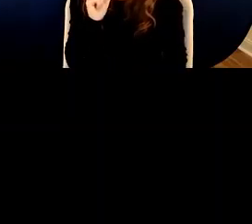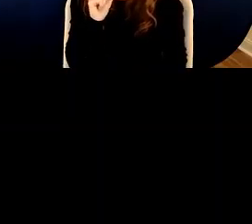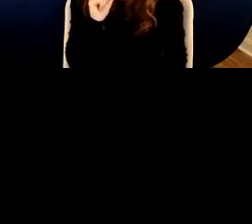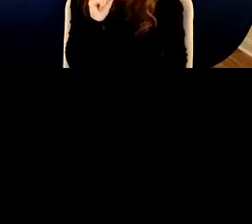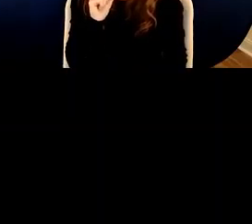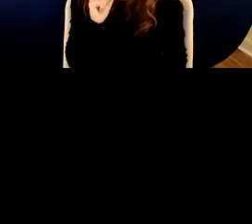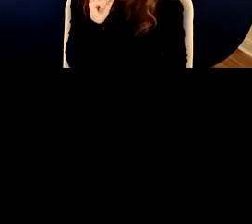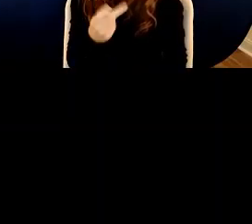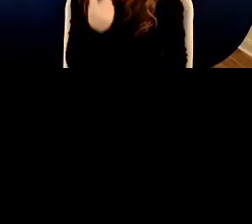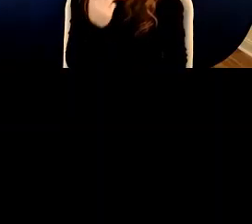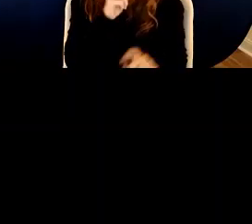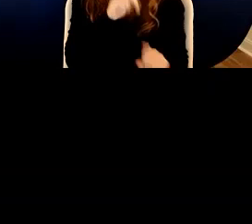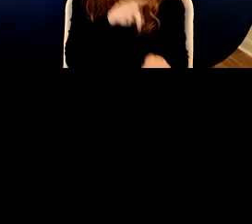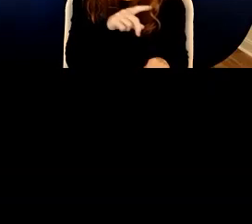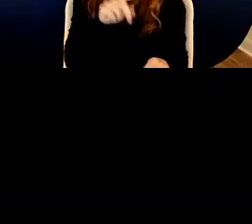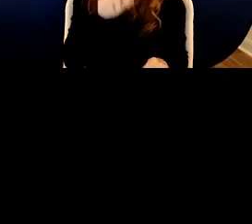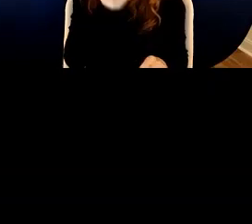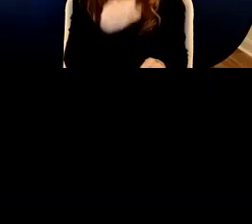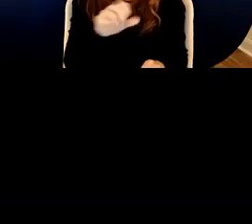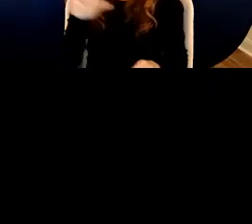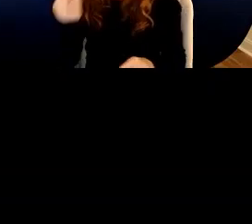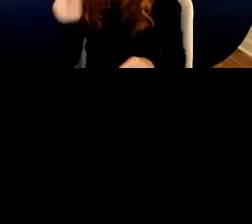There's two answers, yes and no.